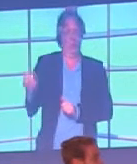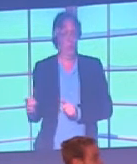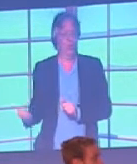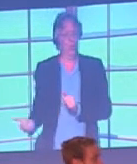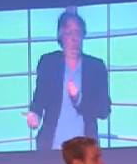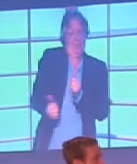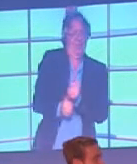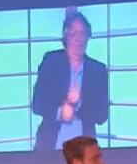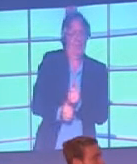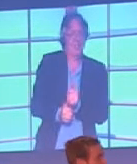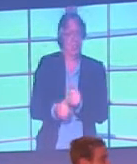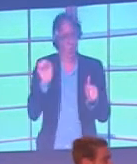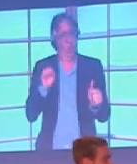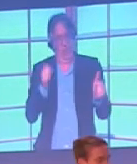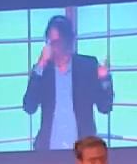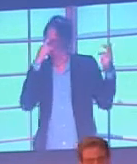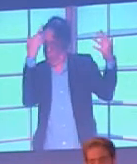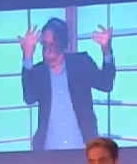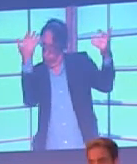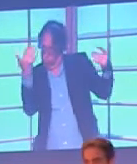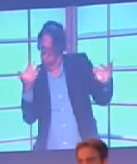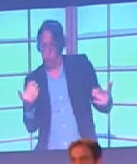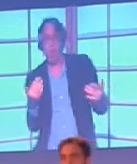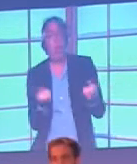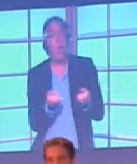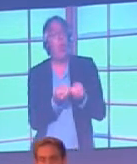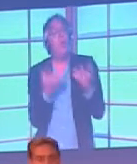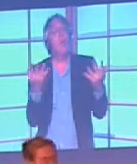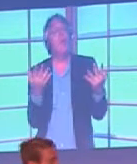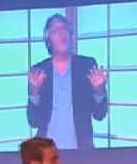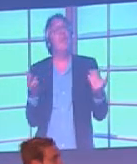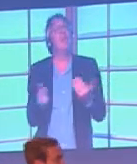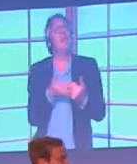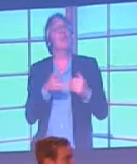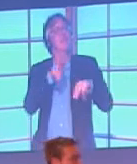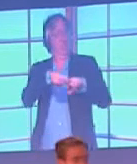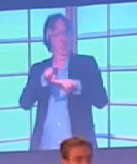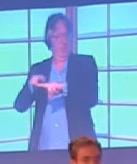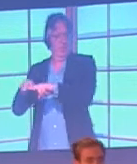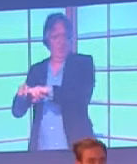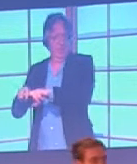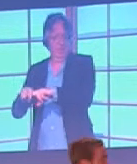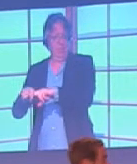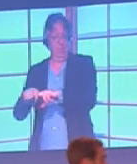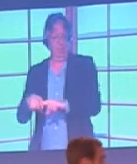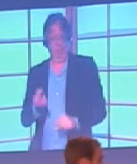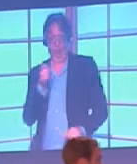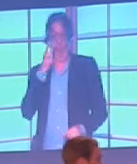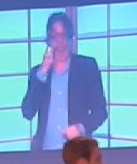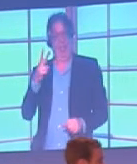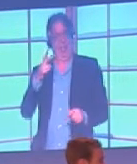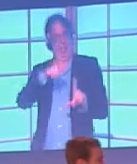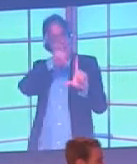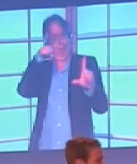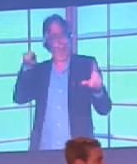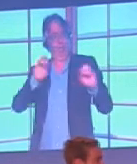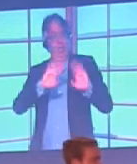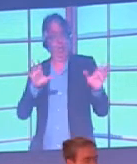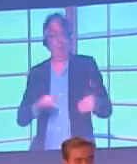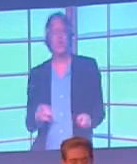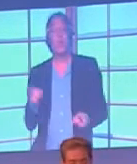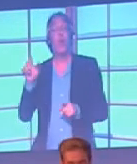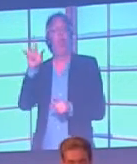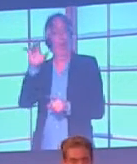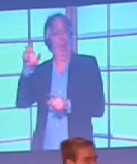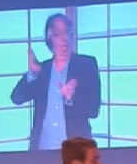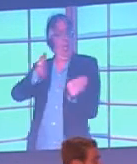many seats, how many easy access seats as well are envisaged for Euro 2016. In other stadiums, we